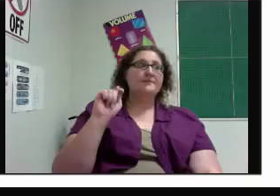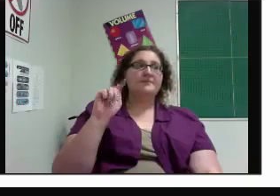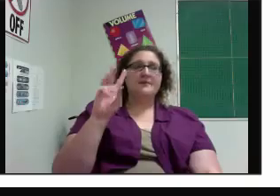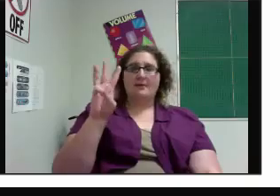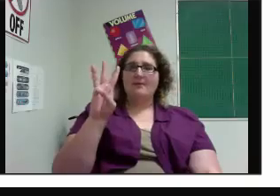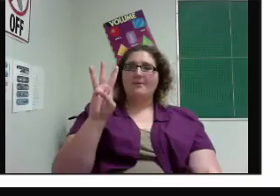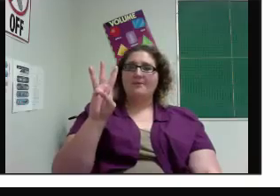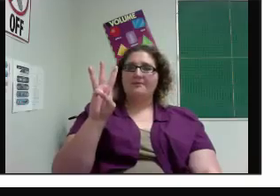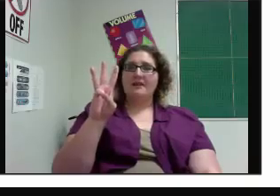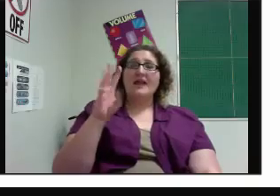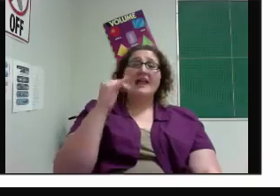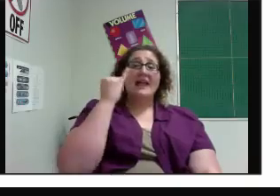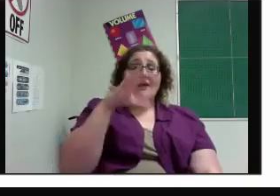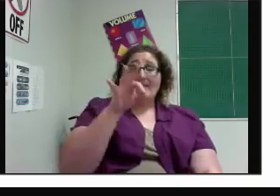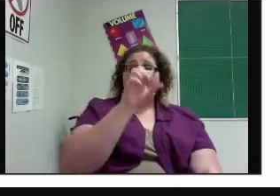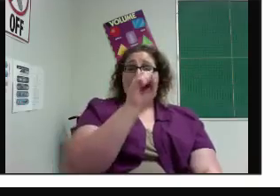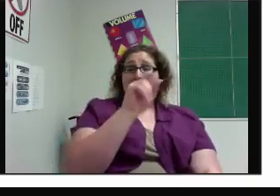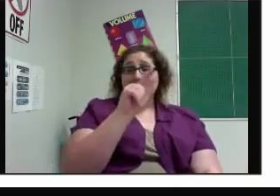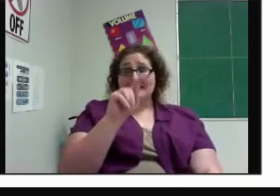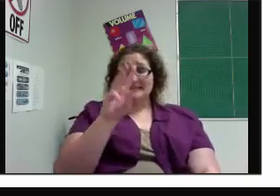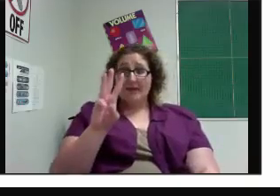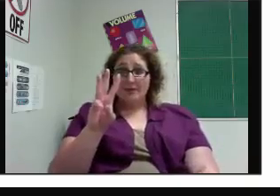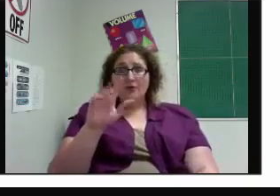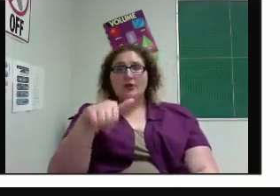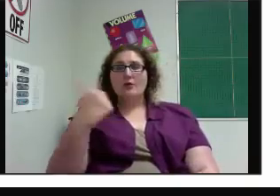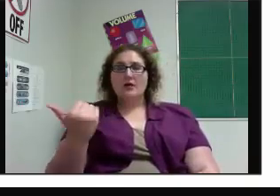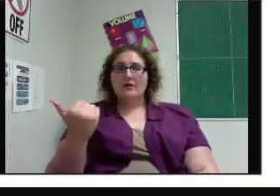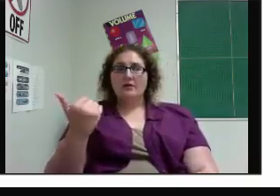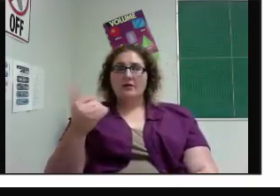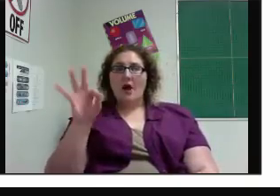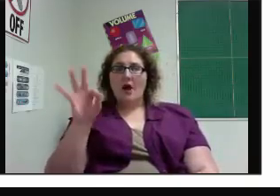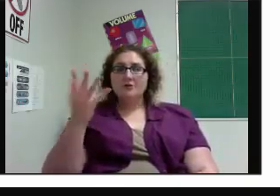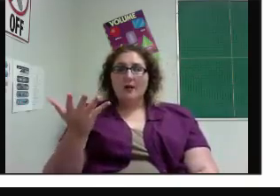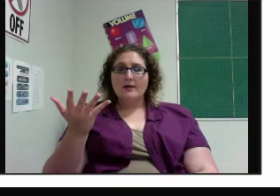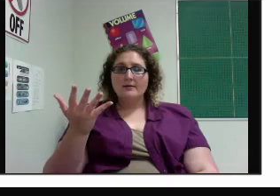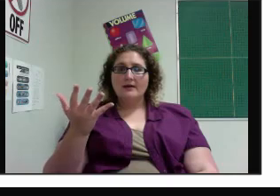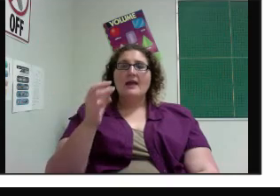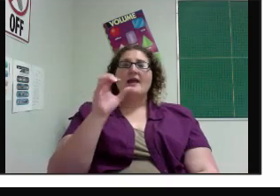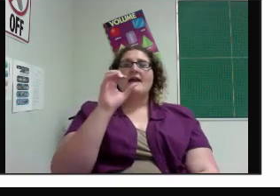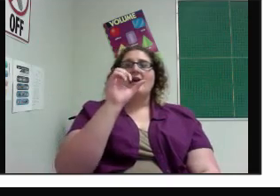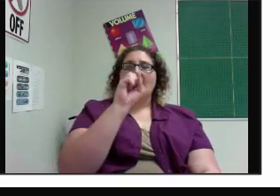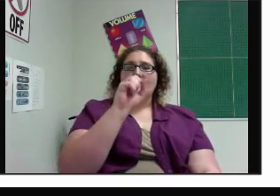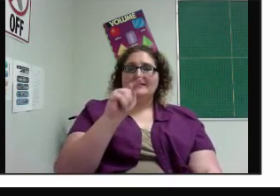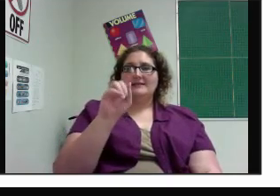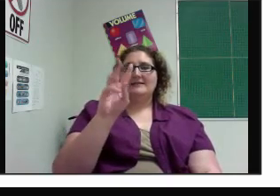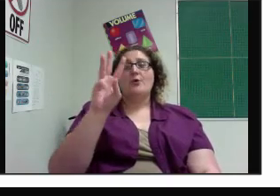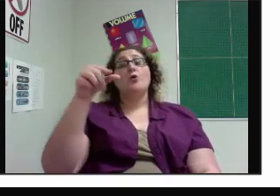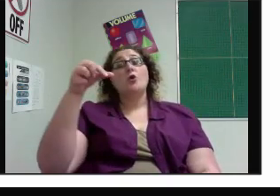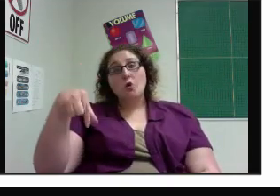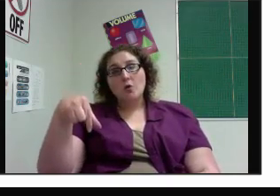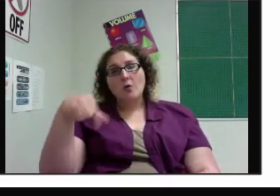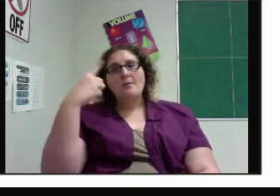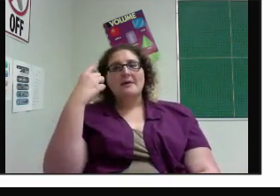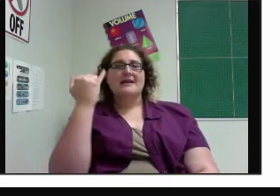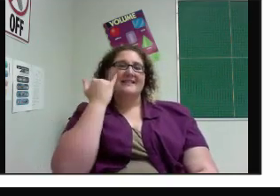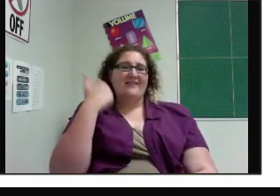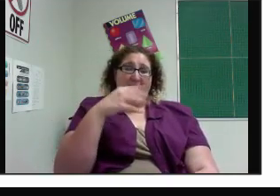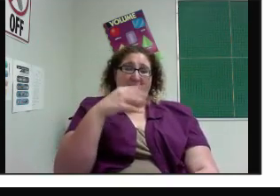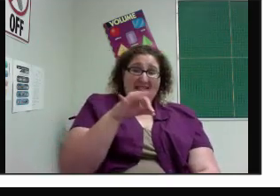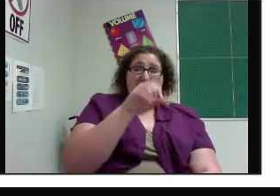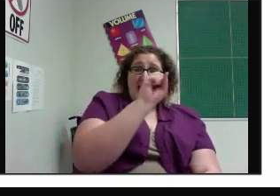Well, if I choose STW, the only other option is Q, because if I choose STW